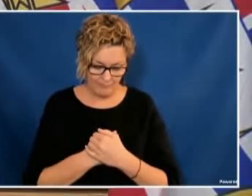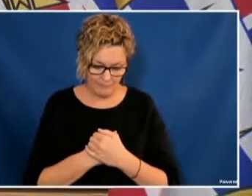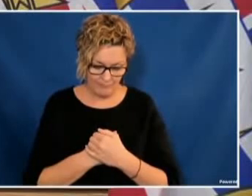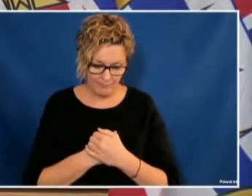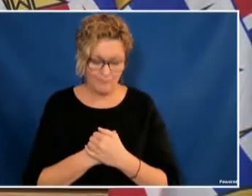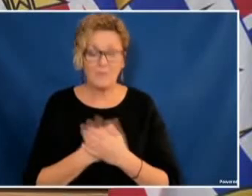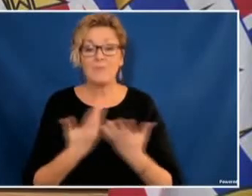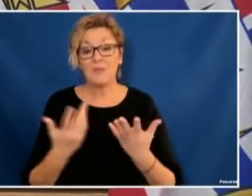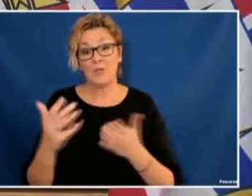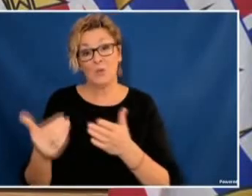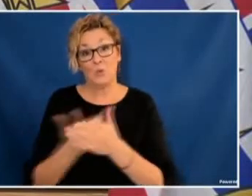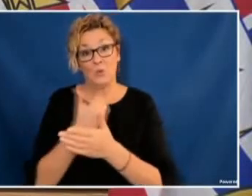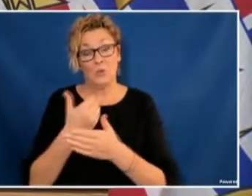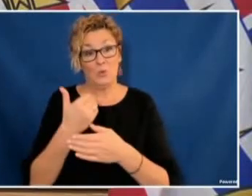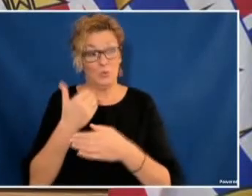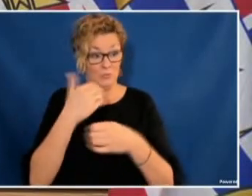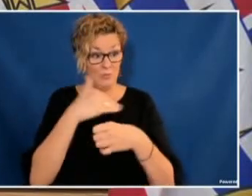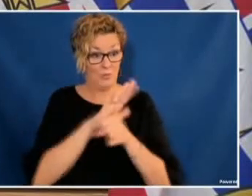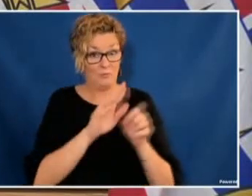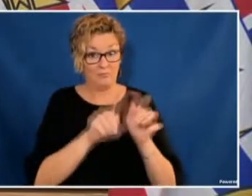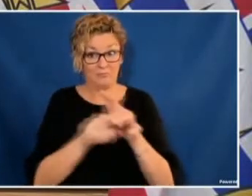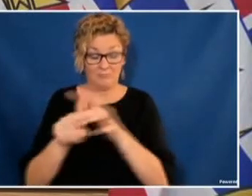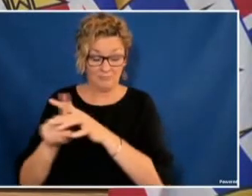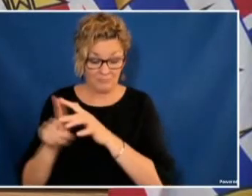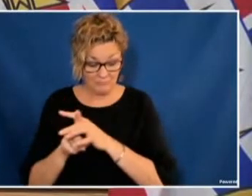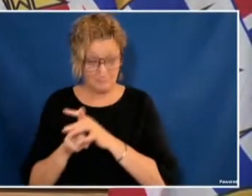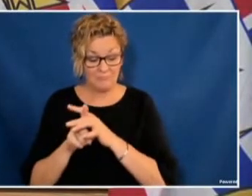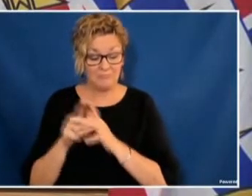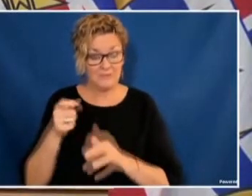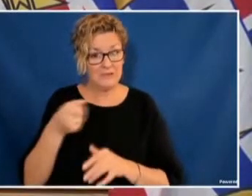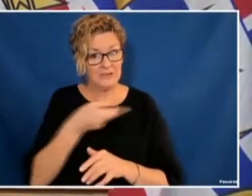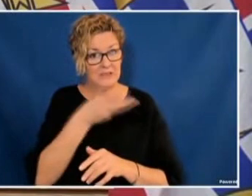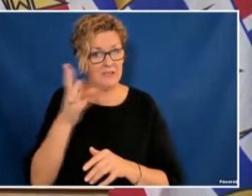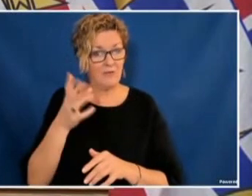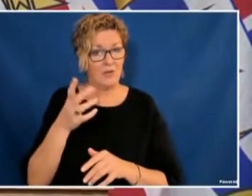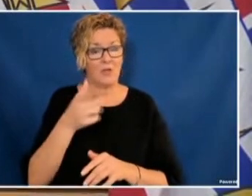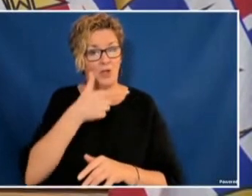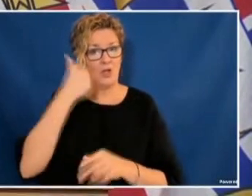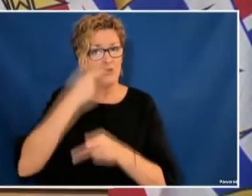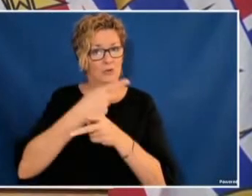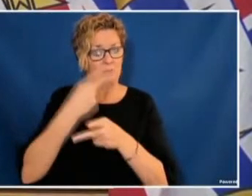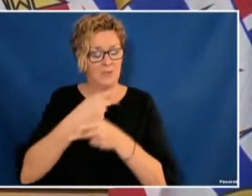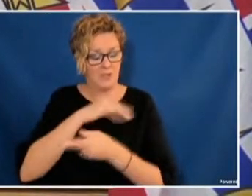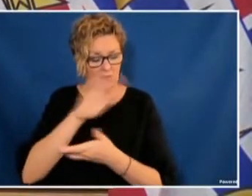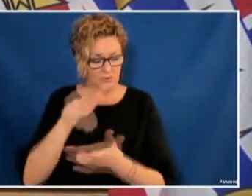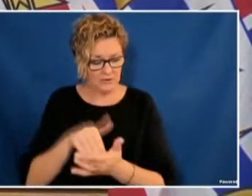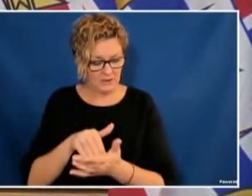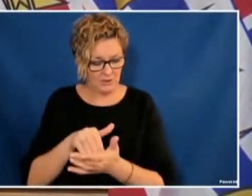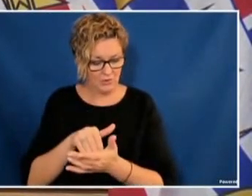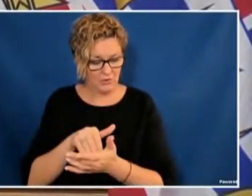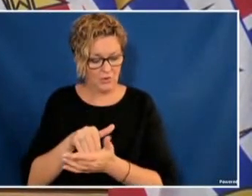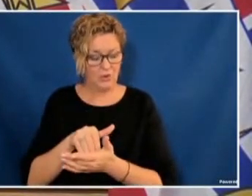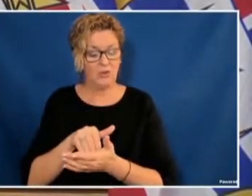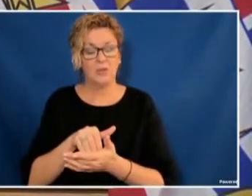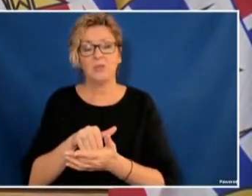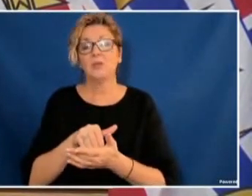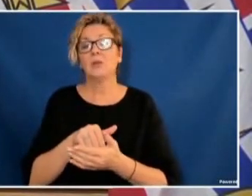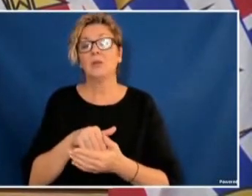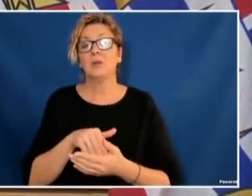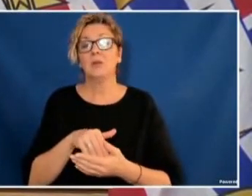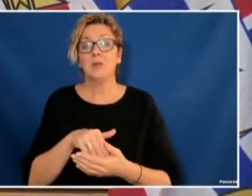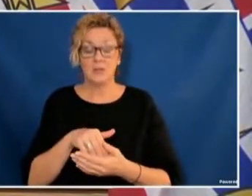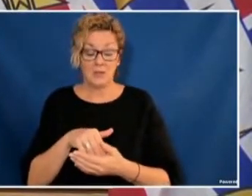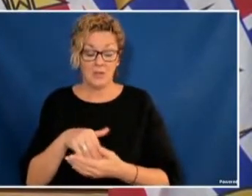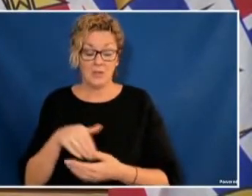long-term care homes, and I know how challenging it is, and I'm with you every single day, supporting you and